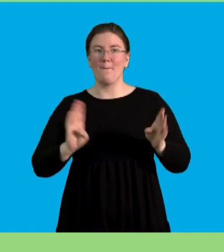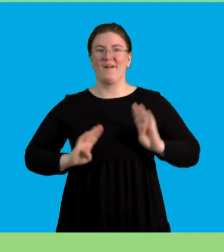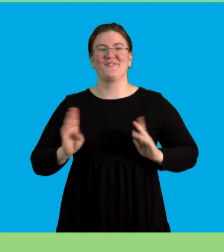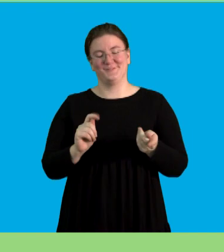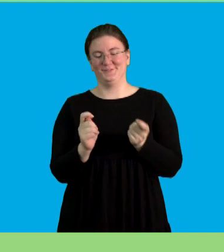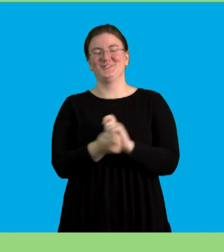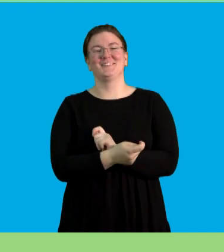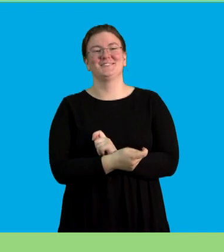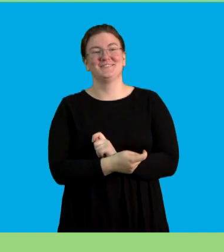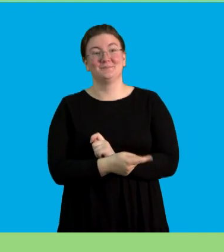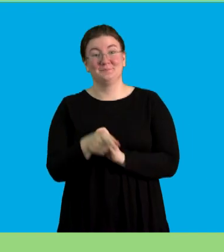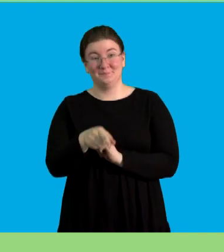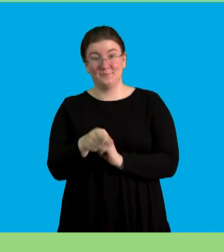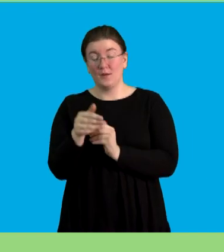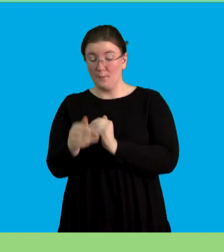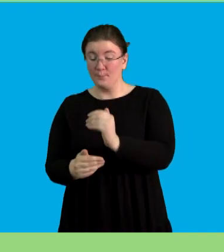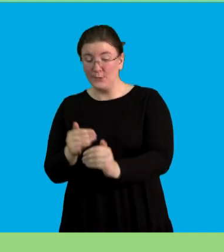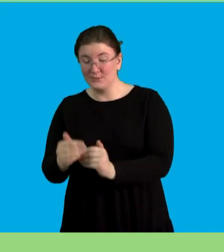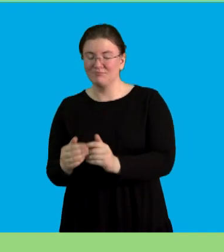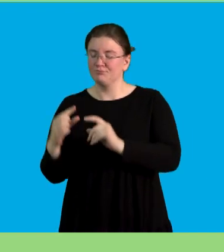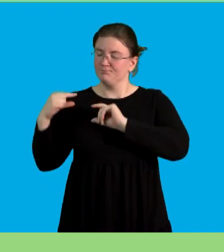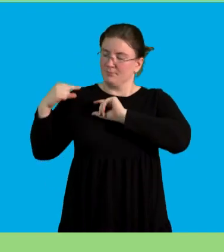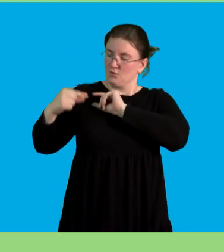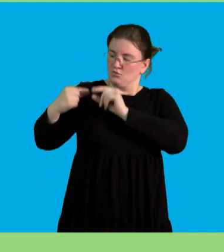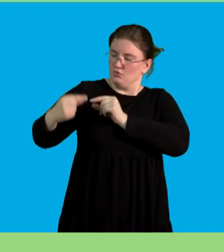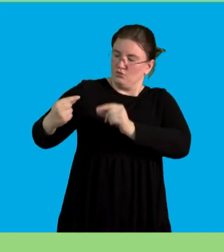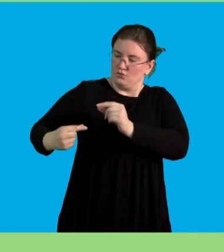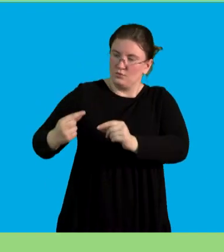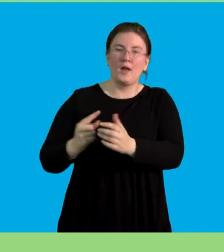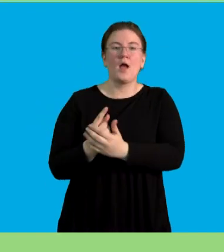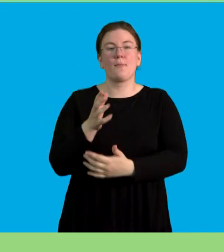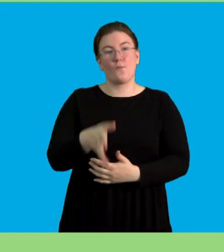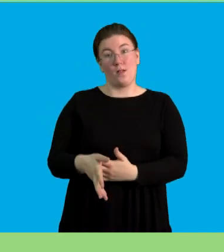This is a process that takes place over many generations.